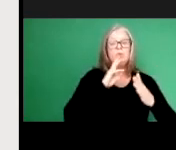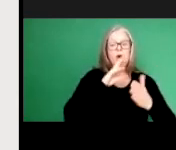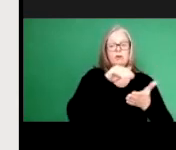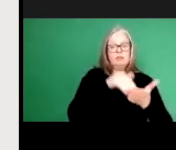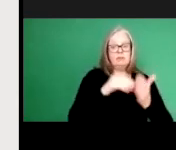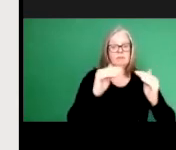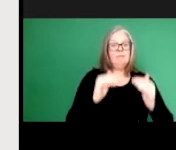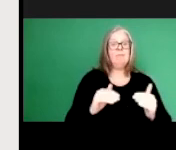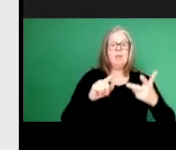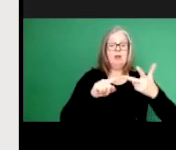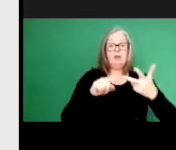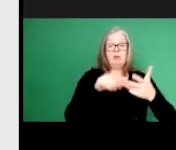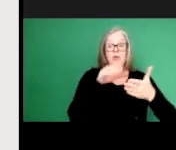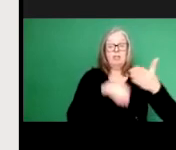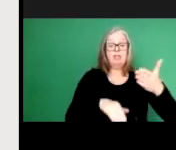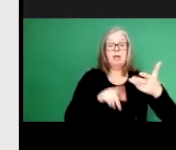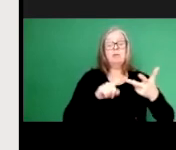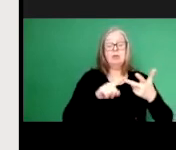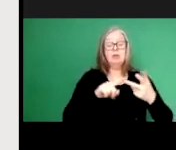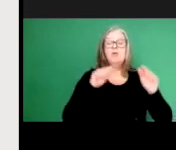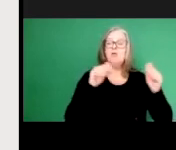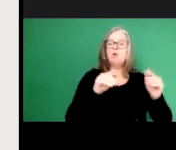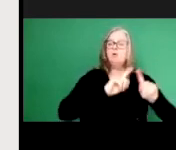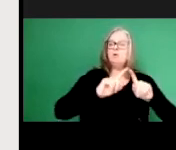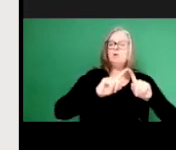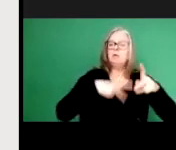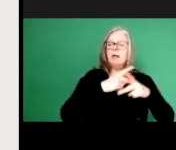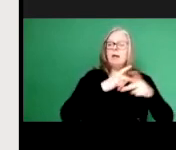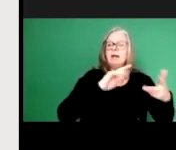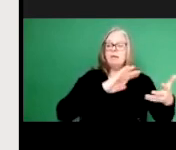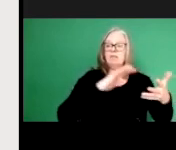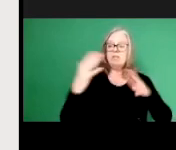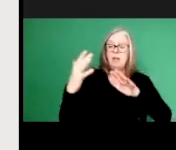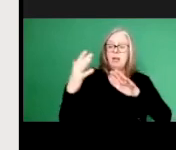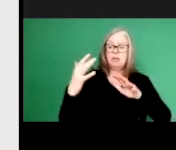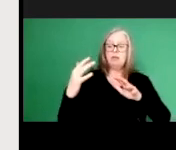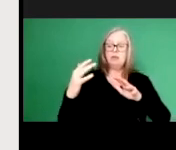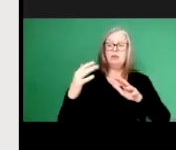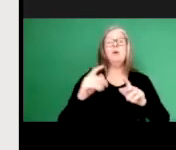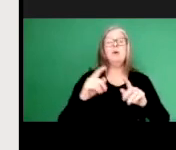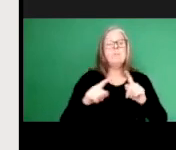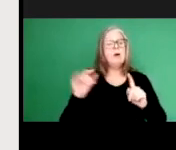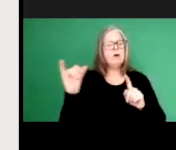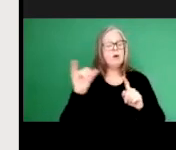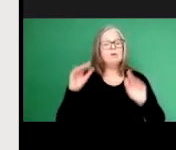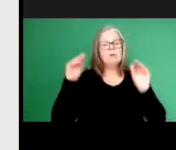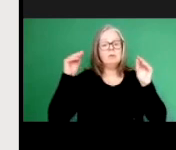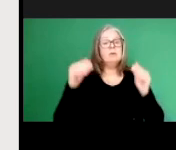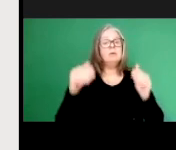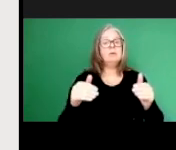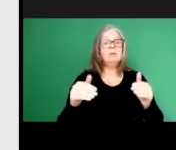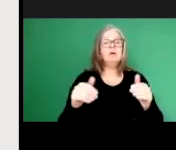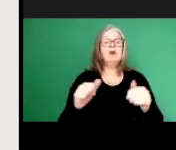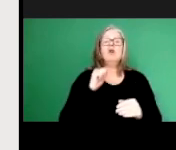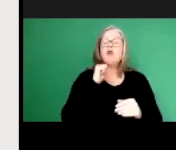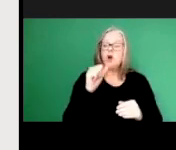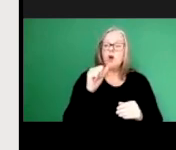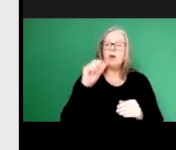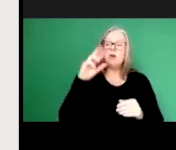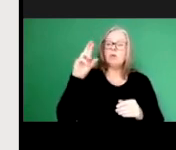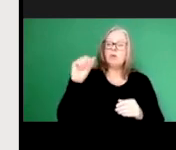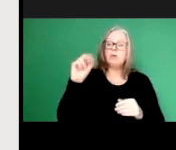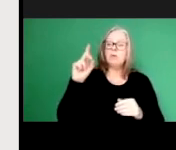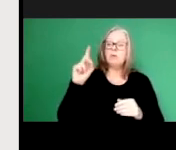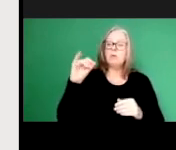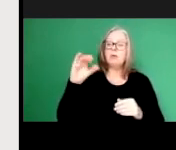um, but talks about the politics of a non-naive radical hope, um, and points us to